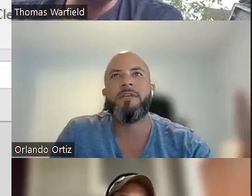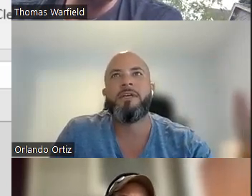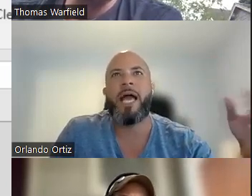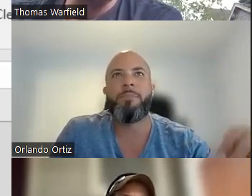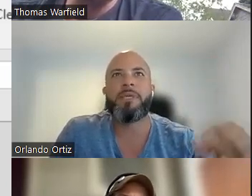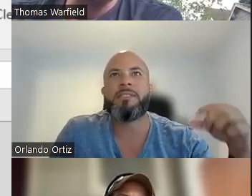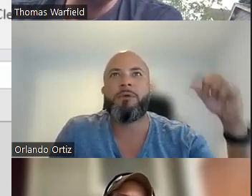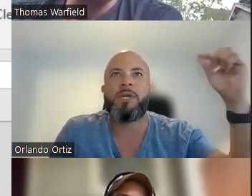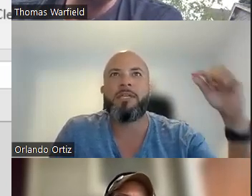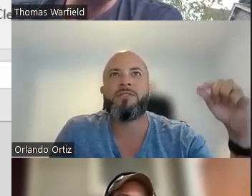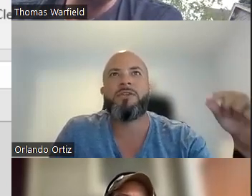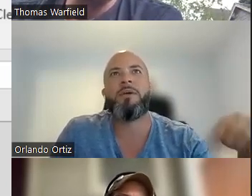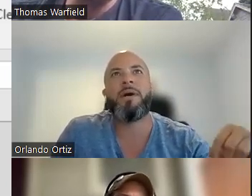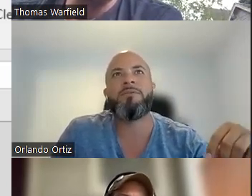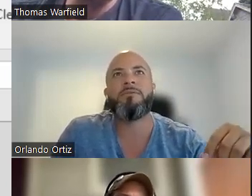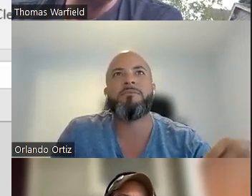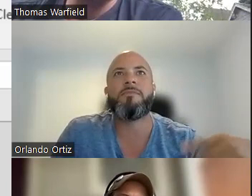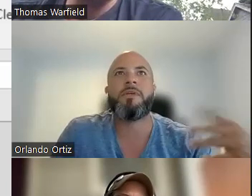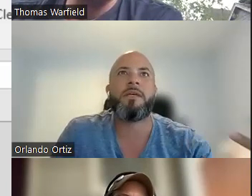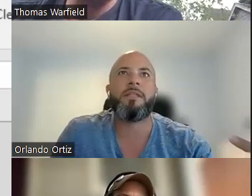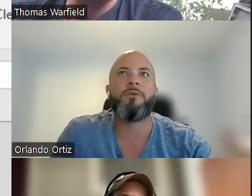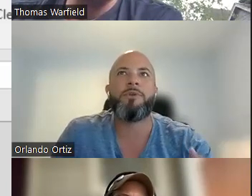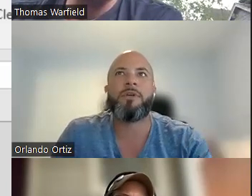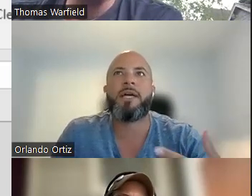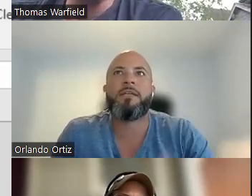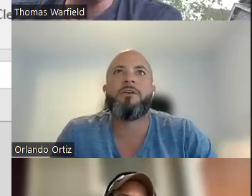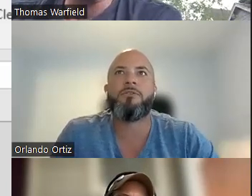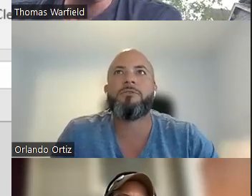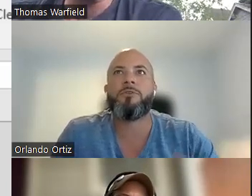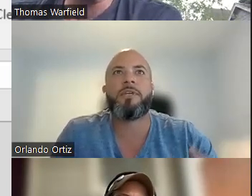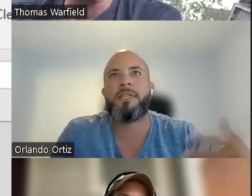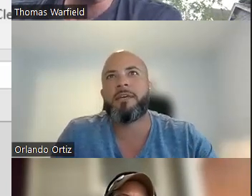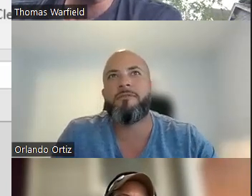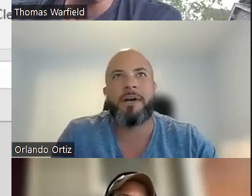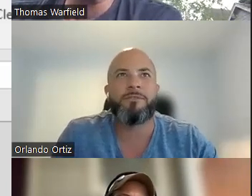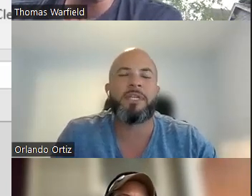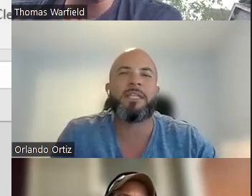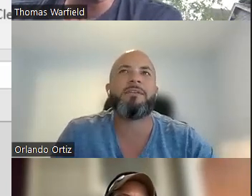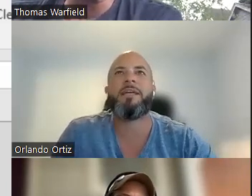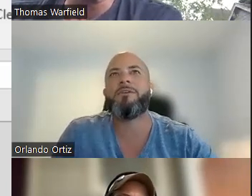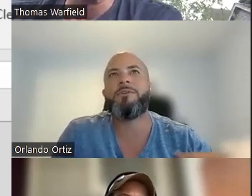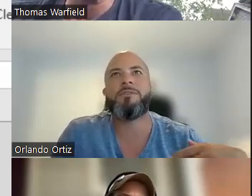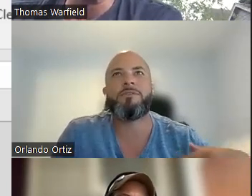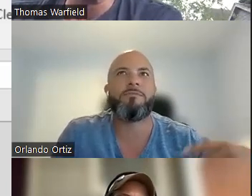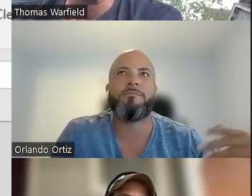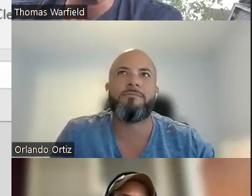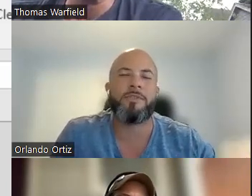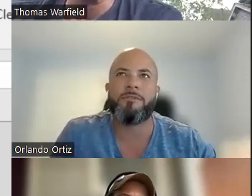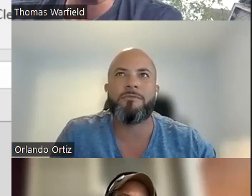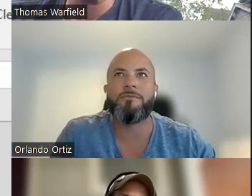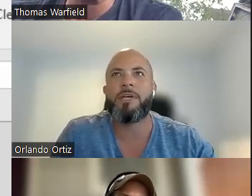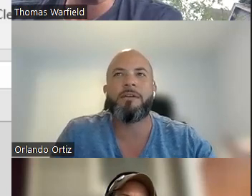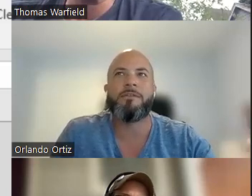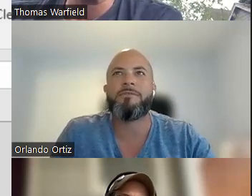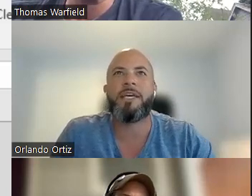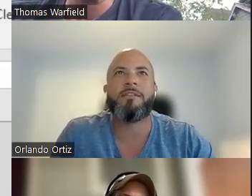of applicants that will get a certain amount, and that way you could kind of know you're only gonna get five $20,000 ones, or, you